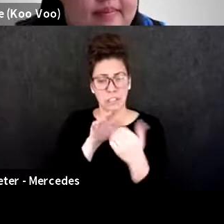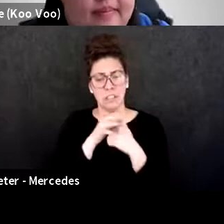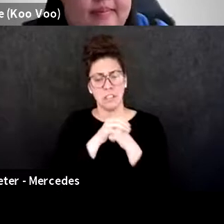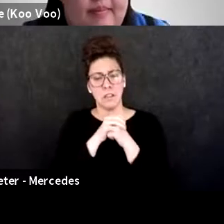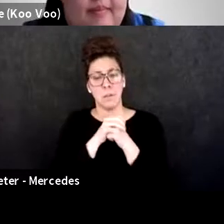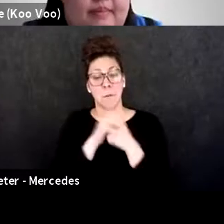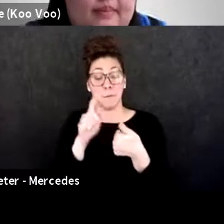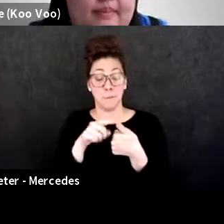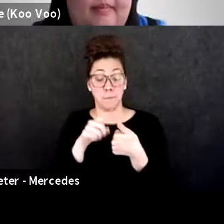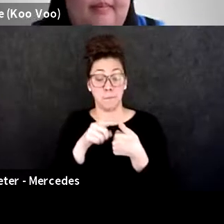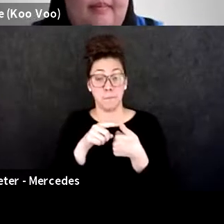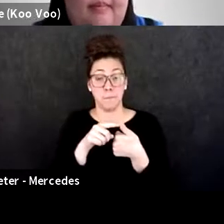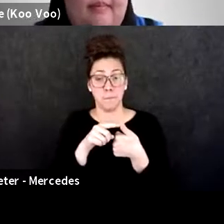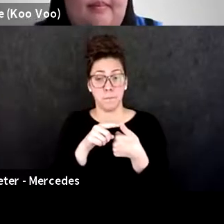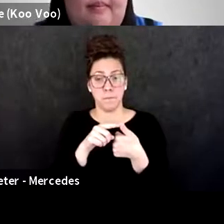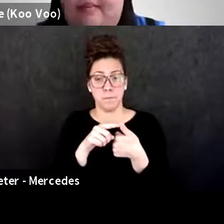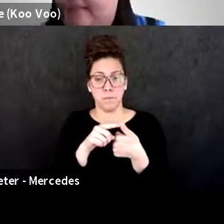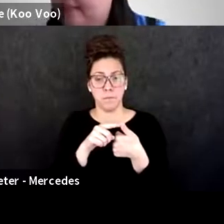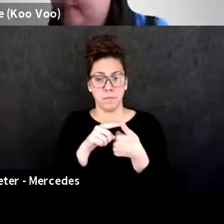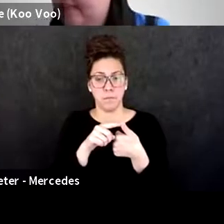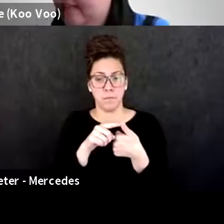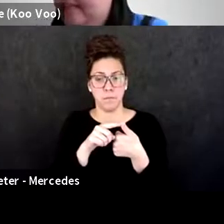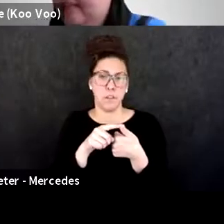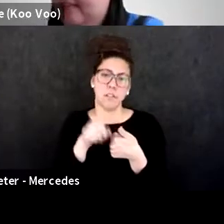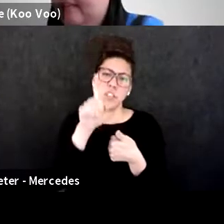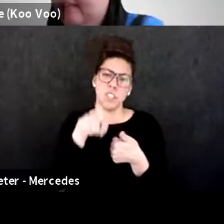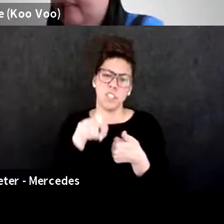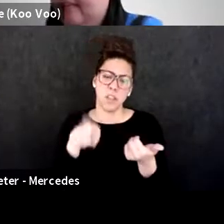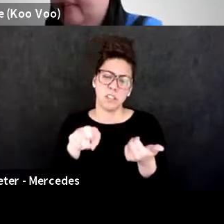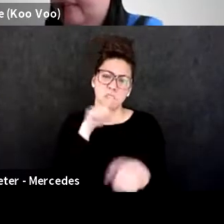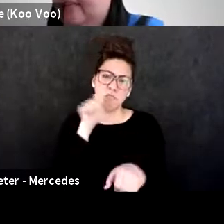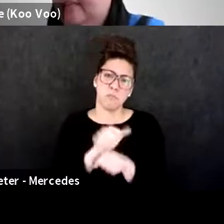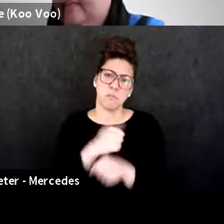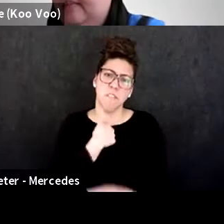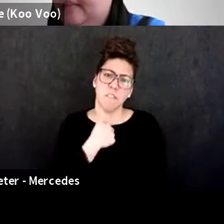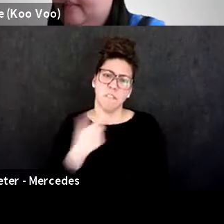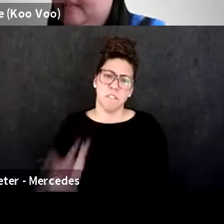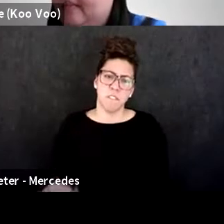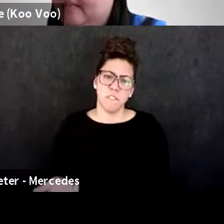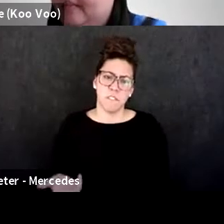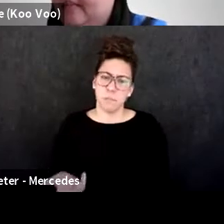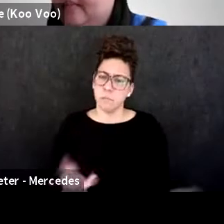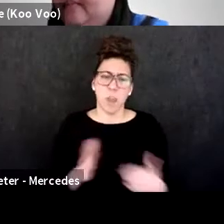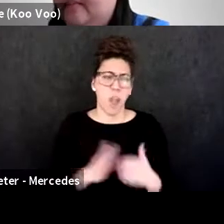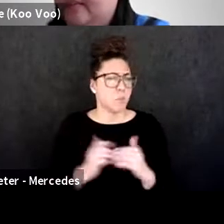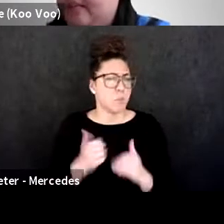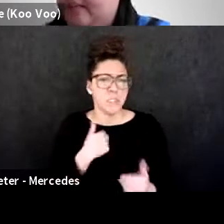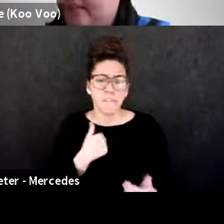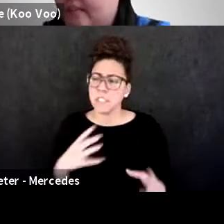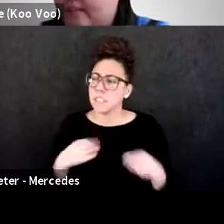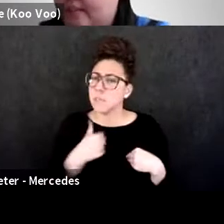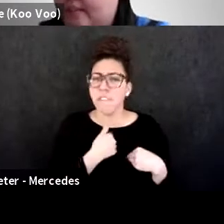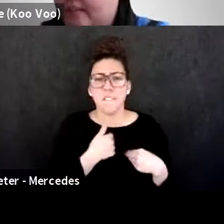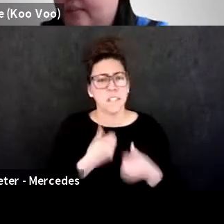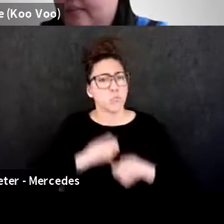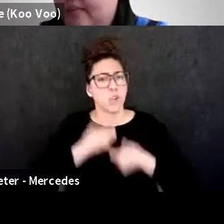is number one, you need to be authentic, you know, authenticity is a big deal, is trying to be yourself, being comfortable, being expressive. For